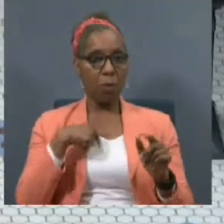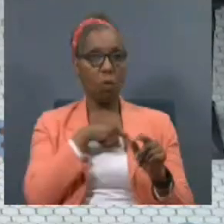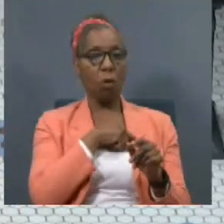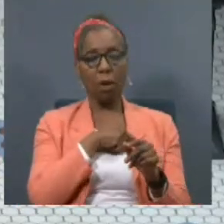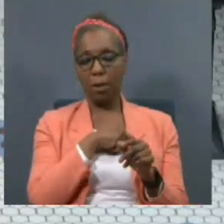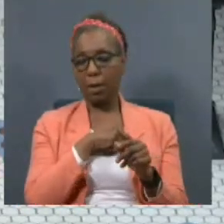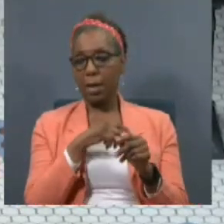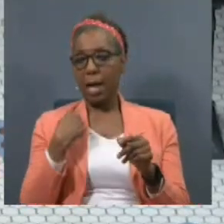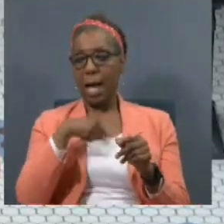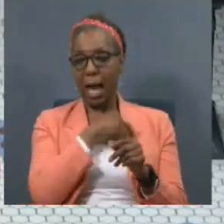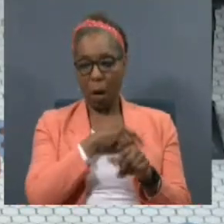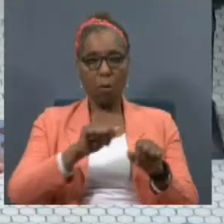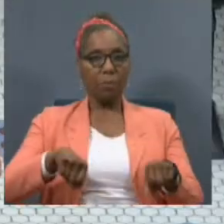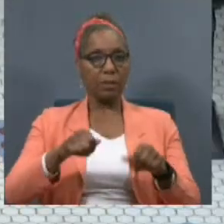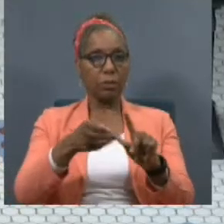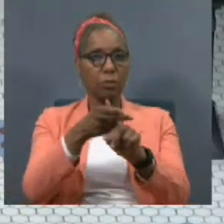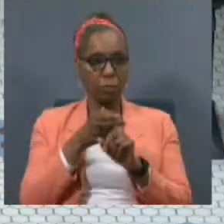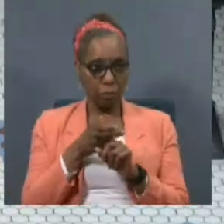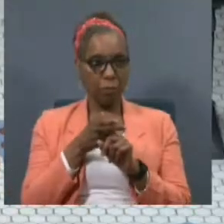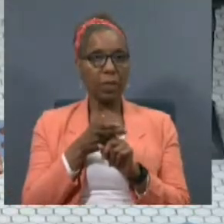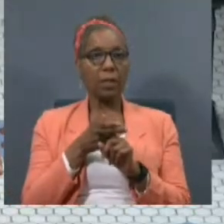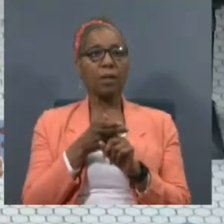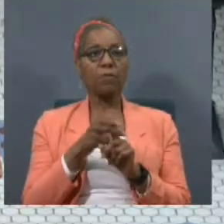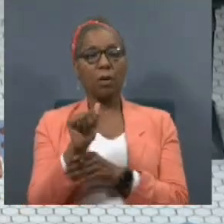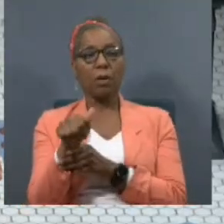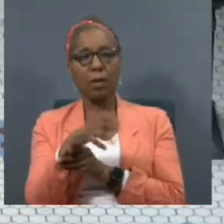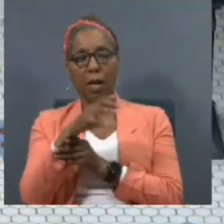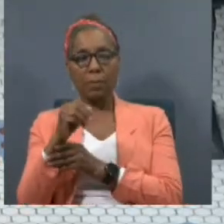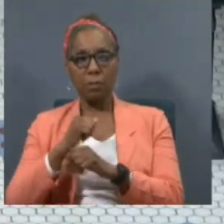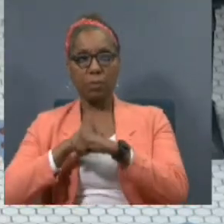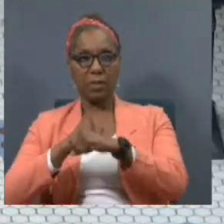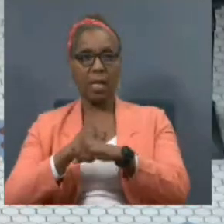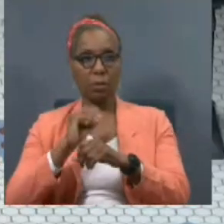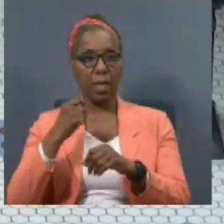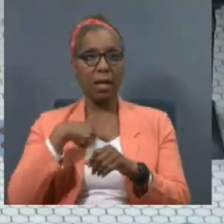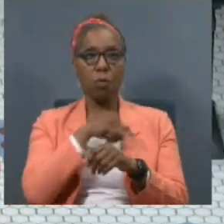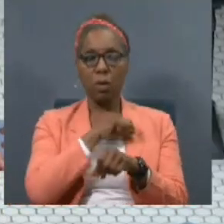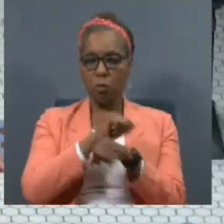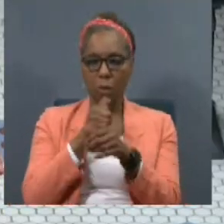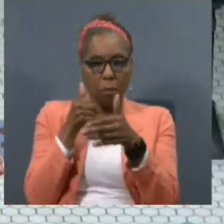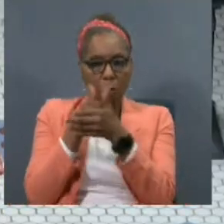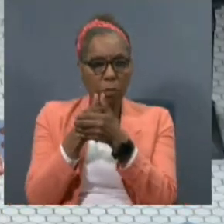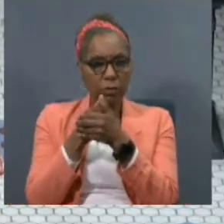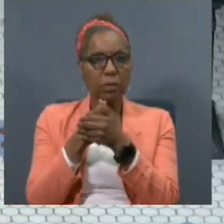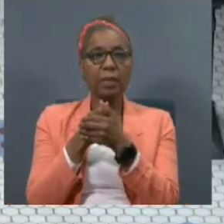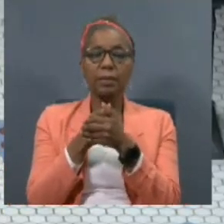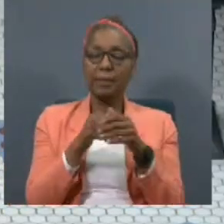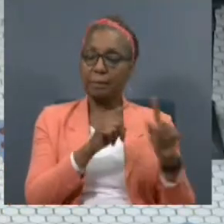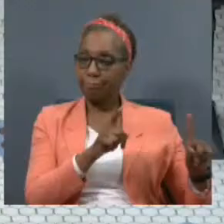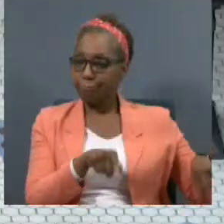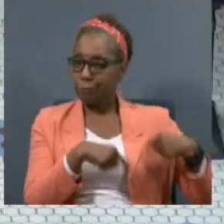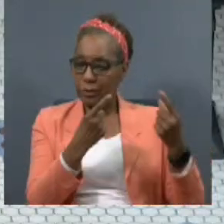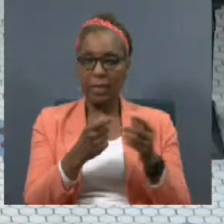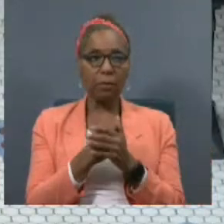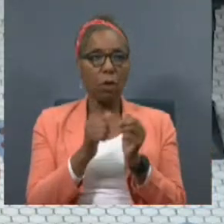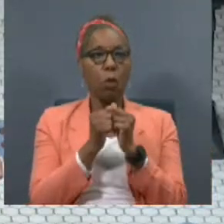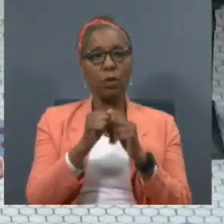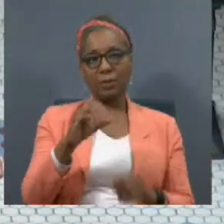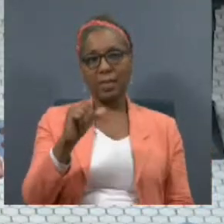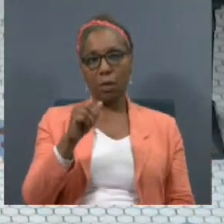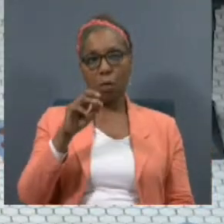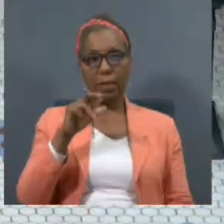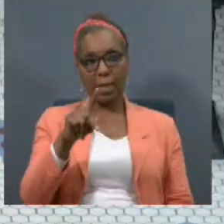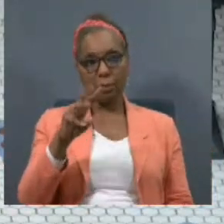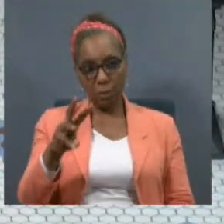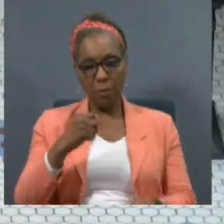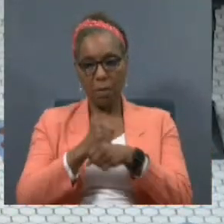recruit other companies or protect residents. We've worked very closely from the early stages of this project with Central Arkansas Water to